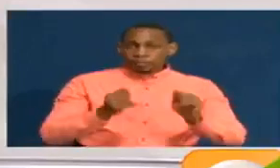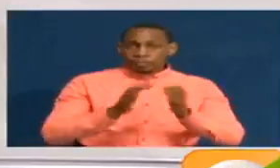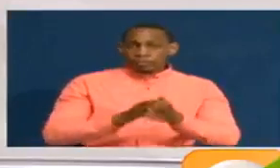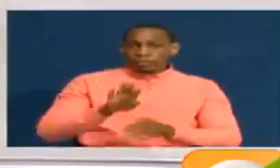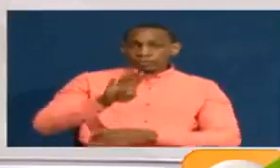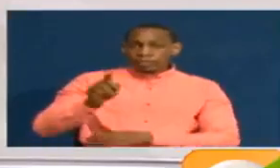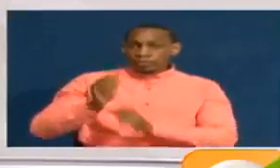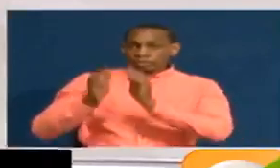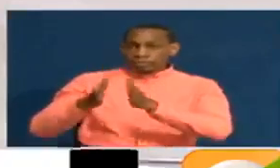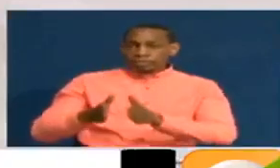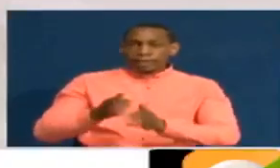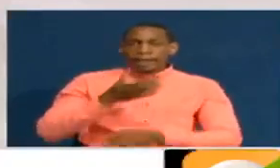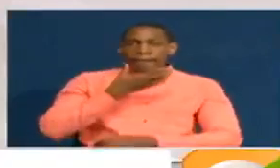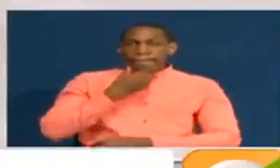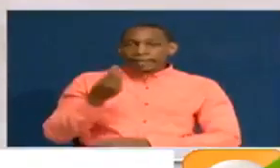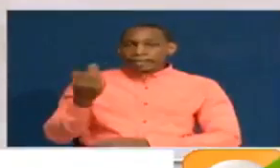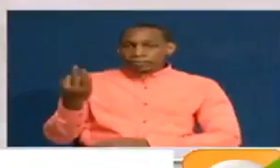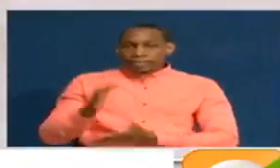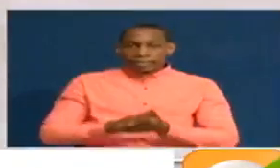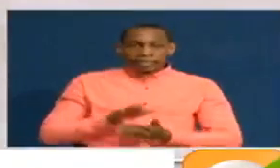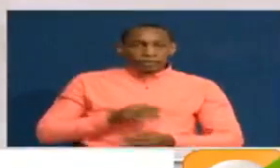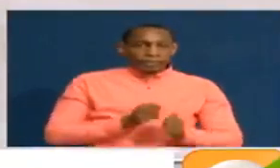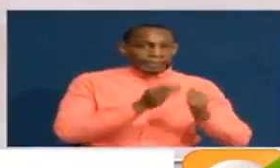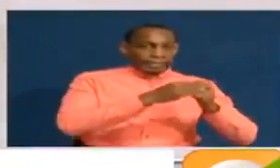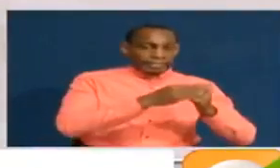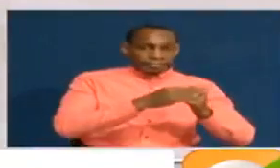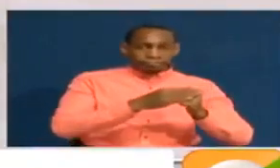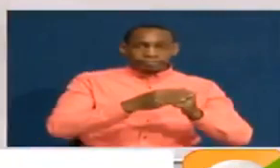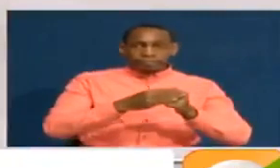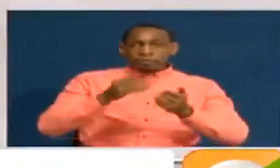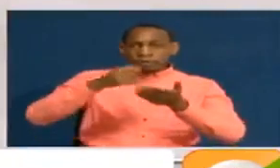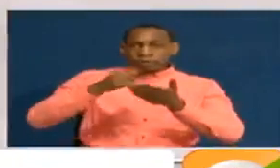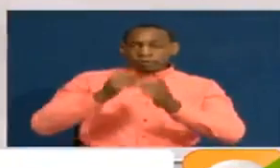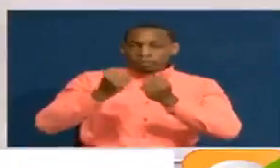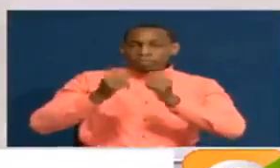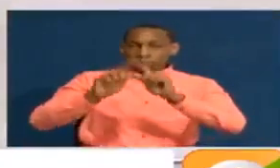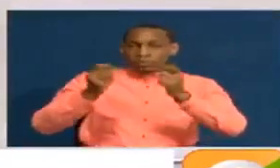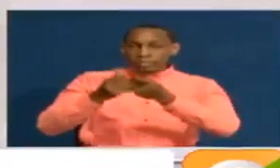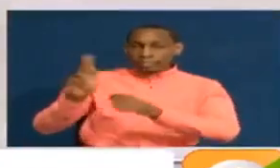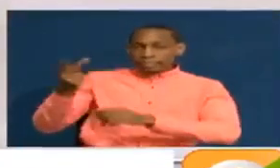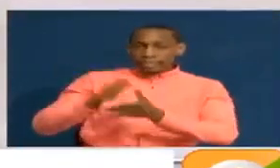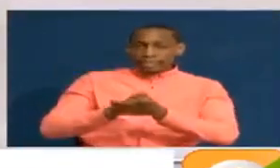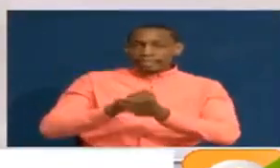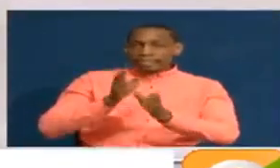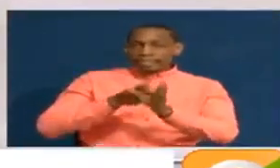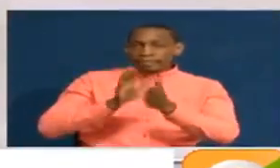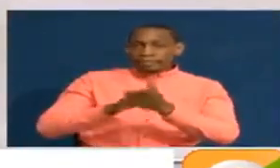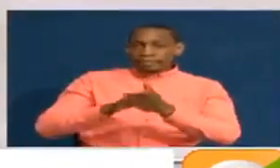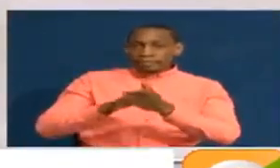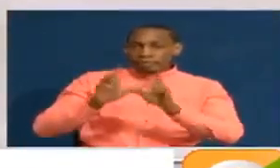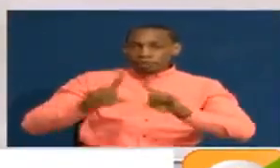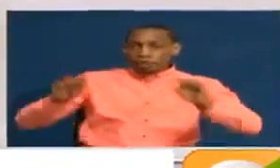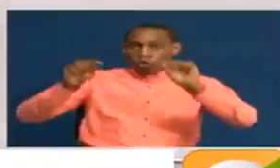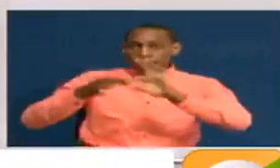Sports and 41 athletes, 23 men and 18 women have been named in a powerful Kenyan team bound for next month's Tokyo